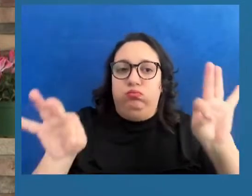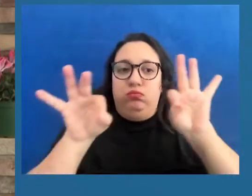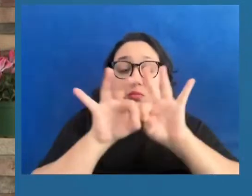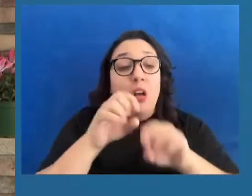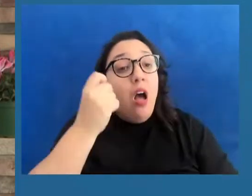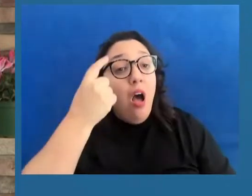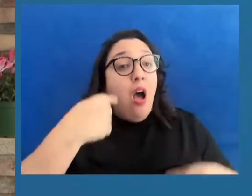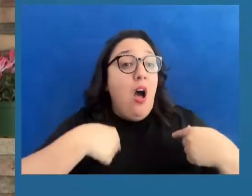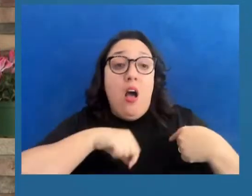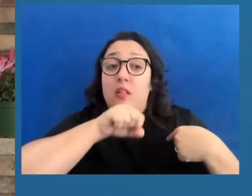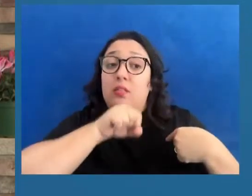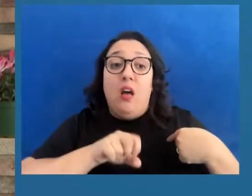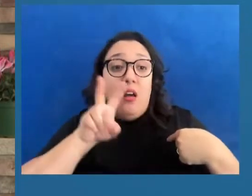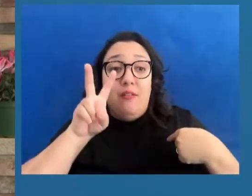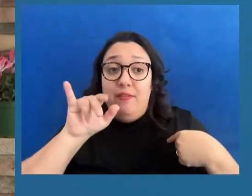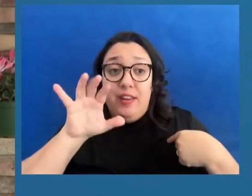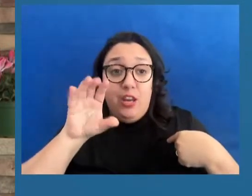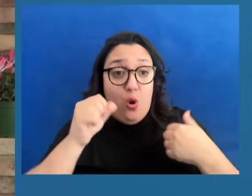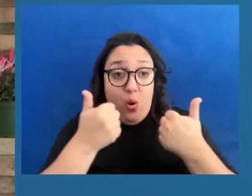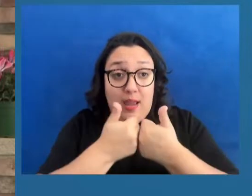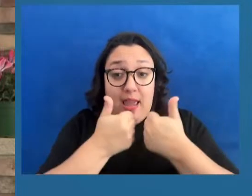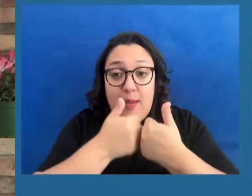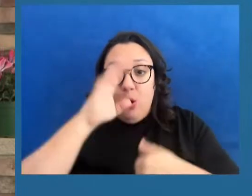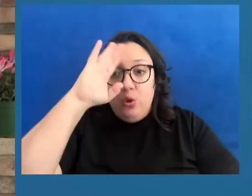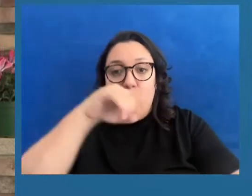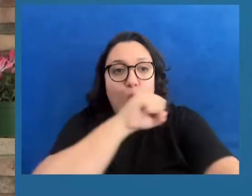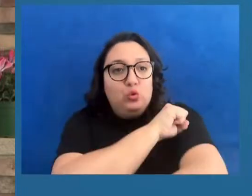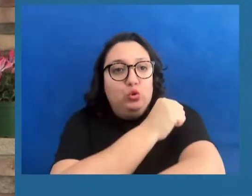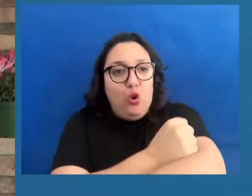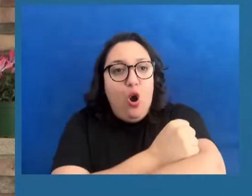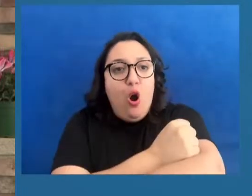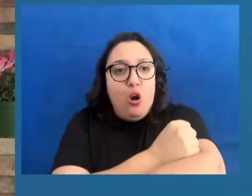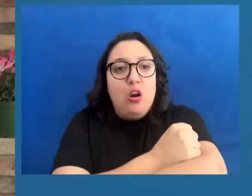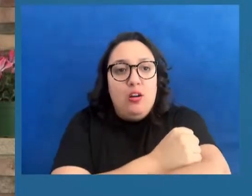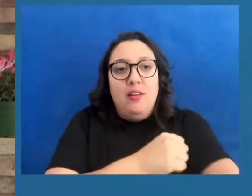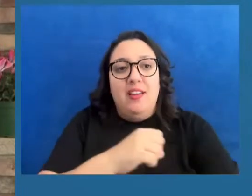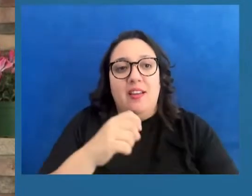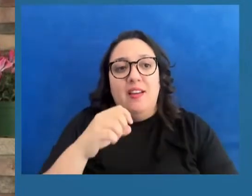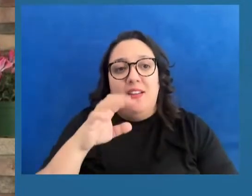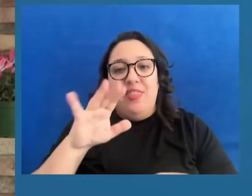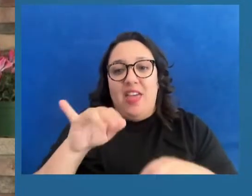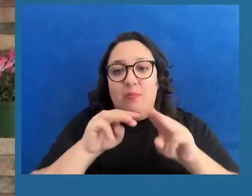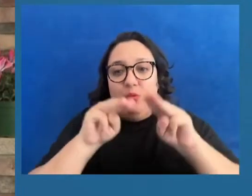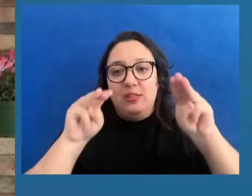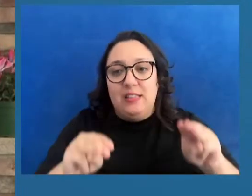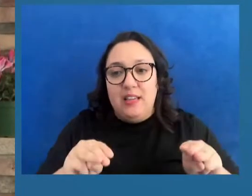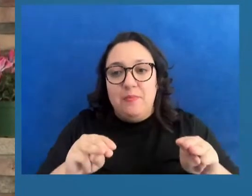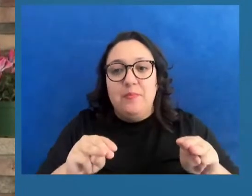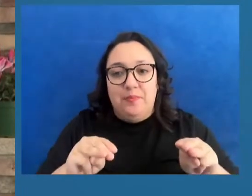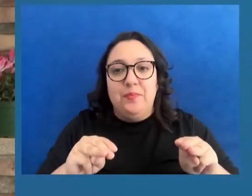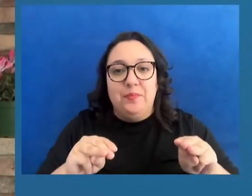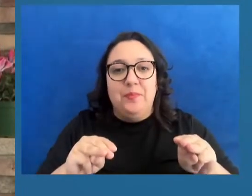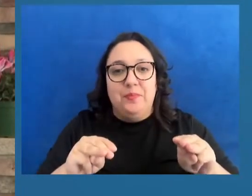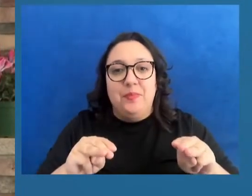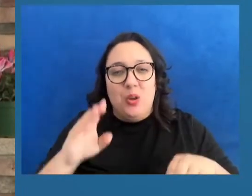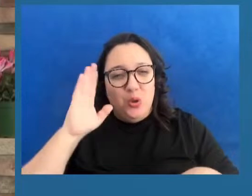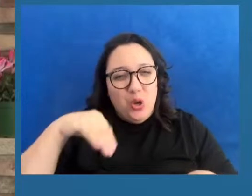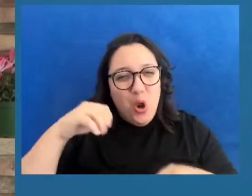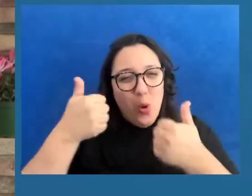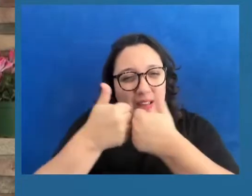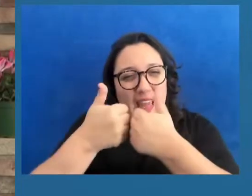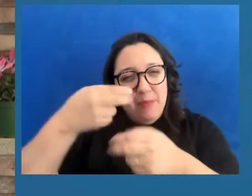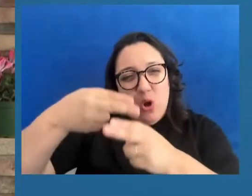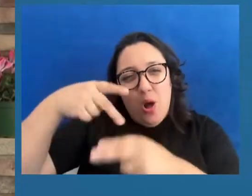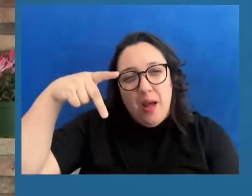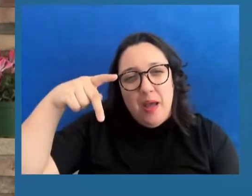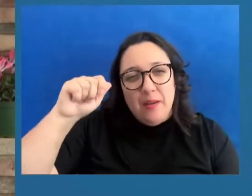If you go to the Strong Museum Hall of Fame, they got the Pac-Man game there. Anybody remembers Pac-Man? Well, what we